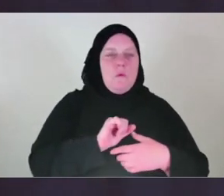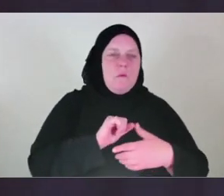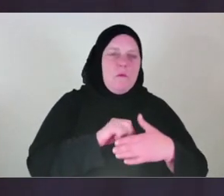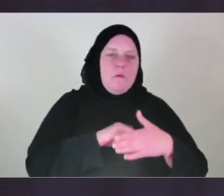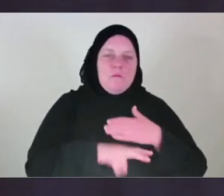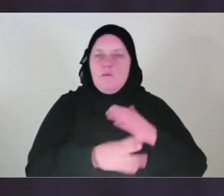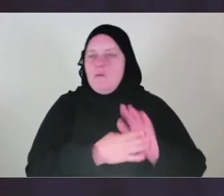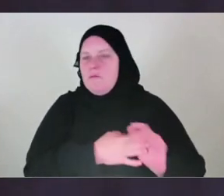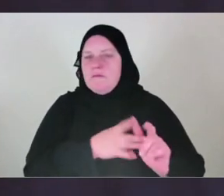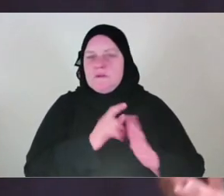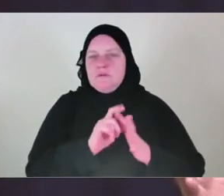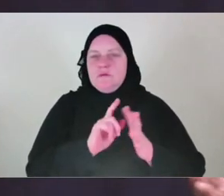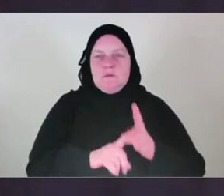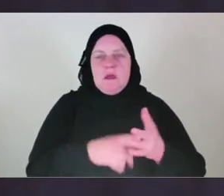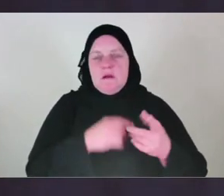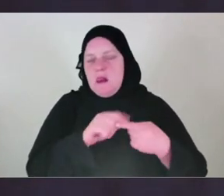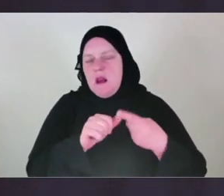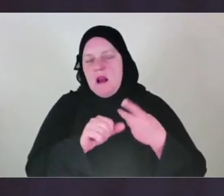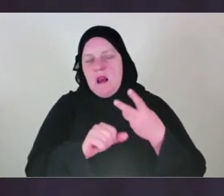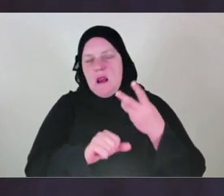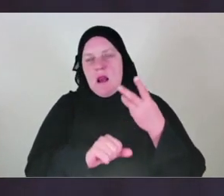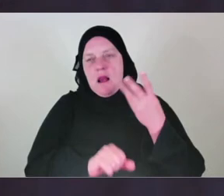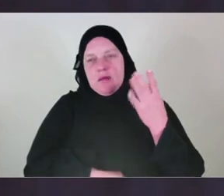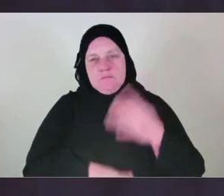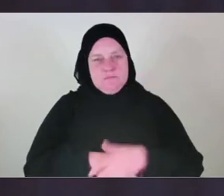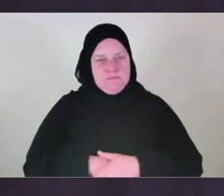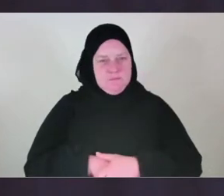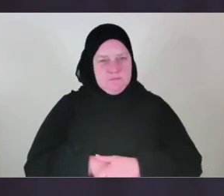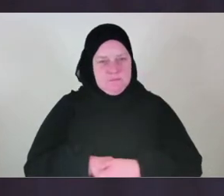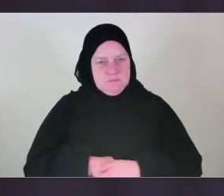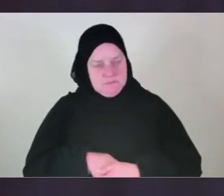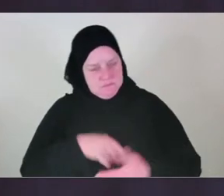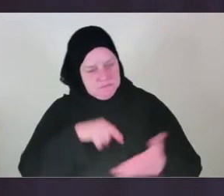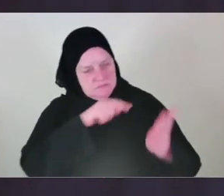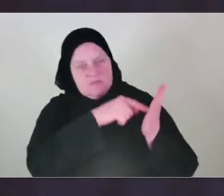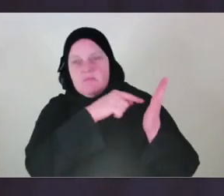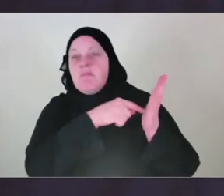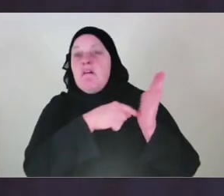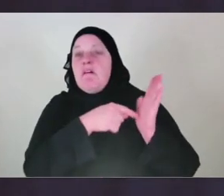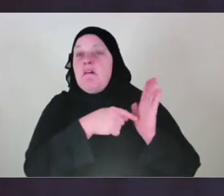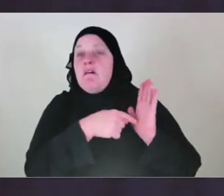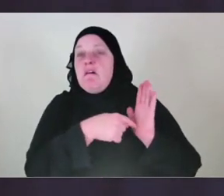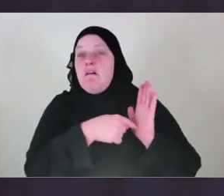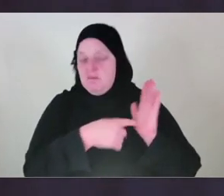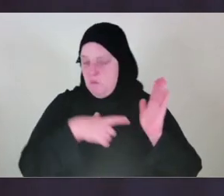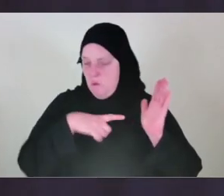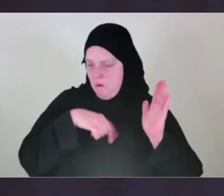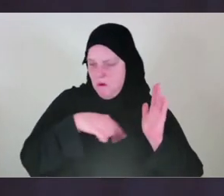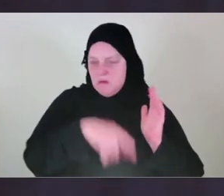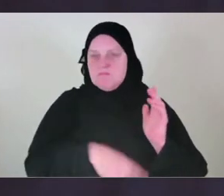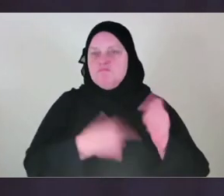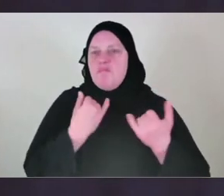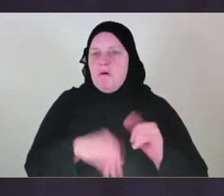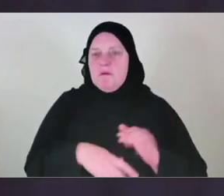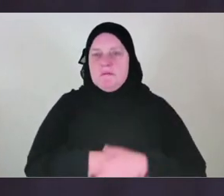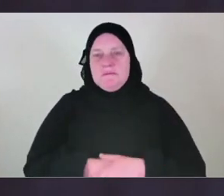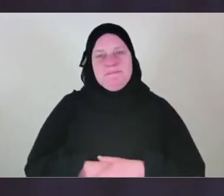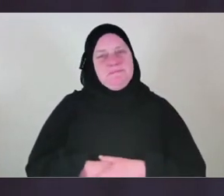him in the Quran. Abu Talib, who you call is a kafir, is the uncle of the Prophet too. You've